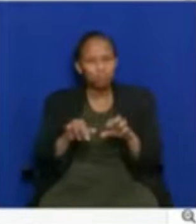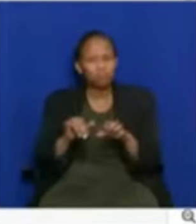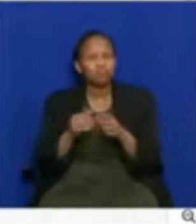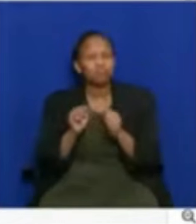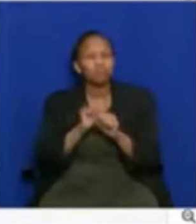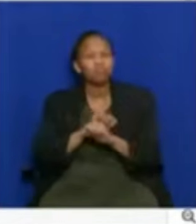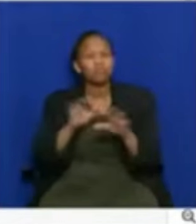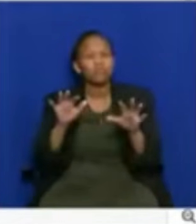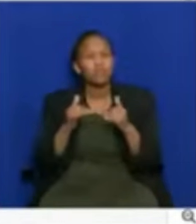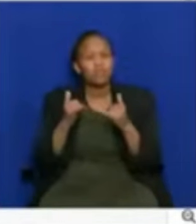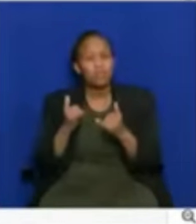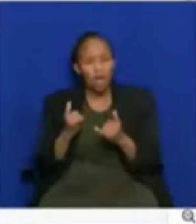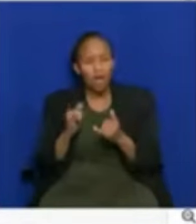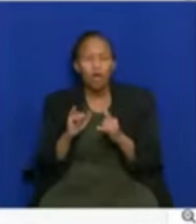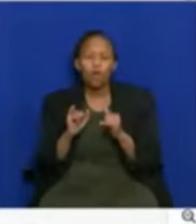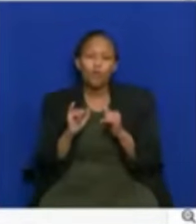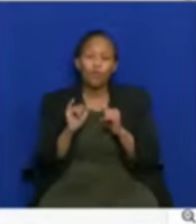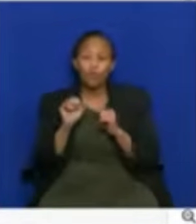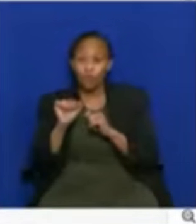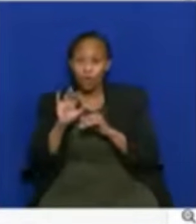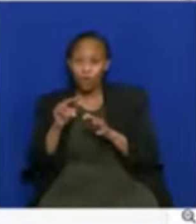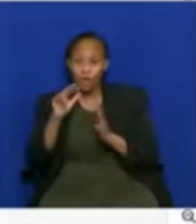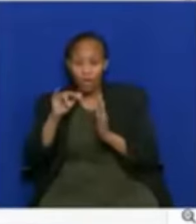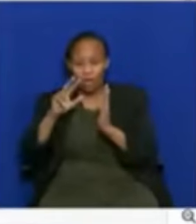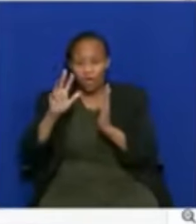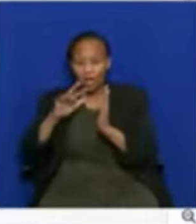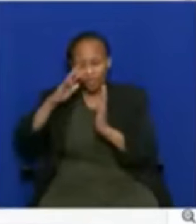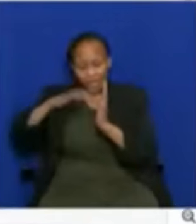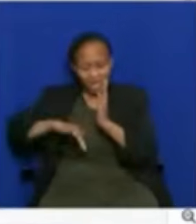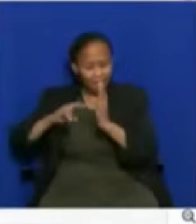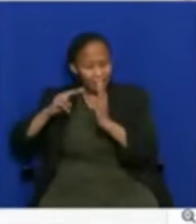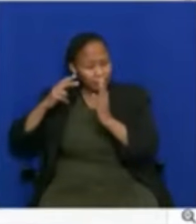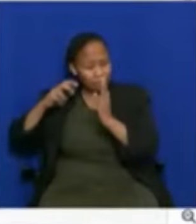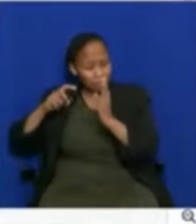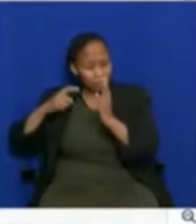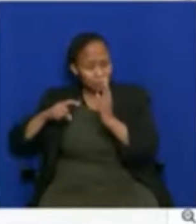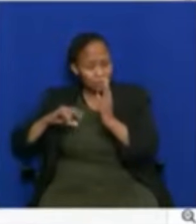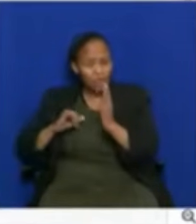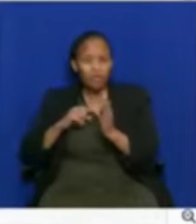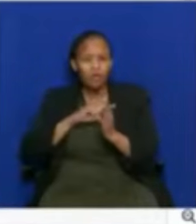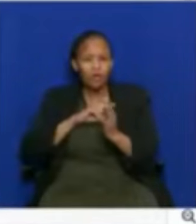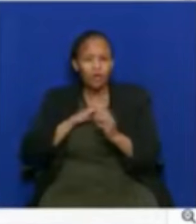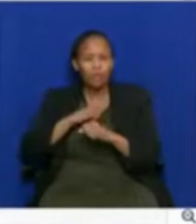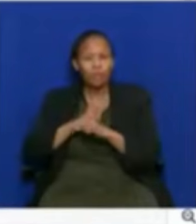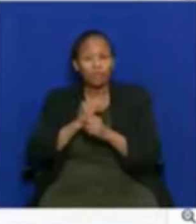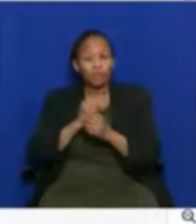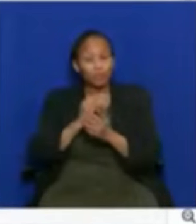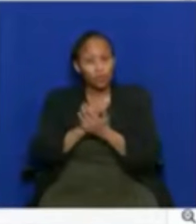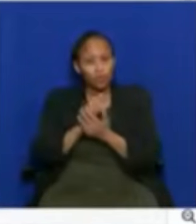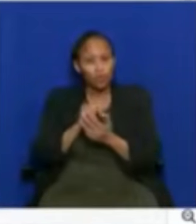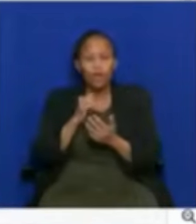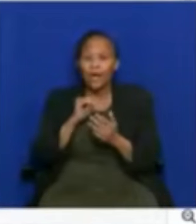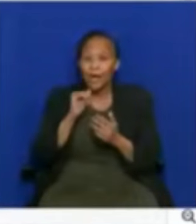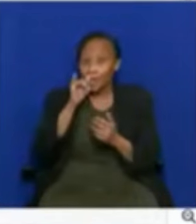affidavits to provide a legal opinion on whether the element of a crime exists and to advise on a way